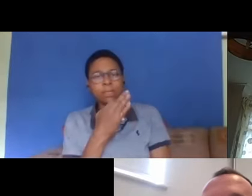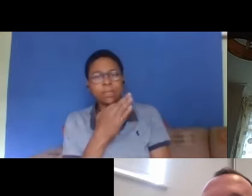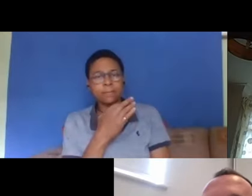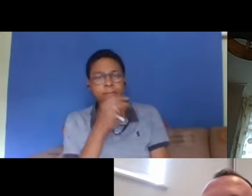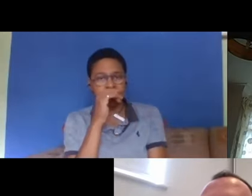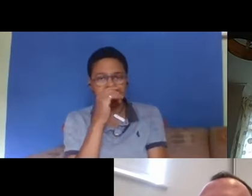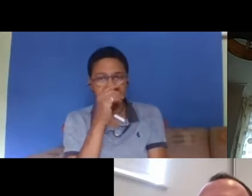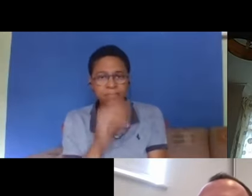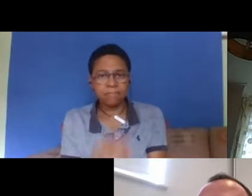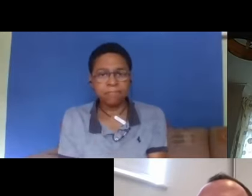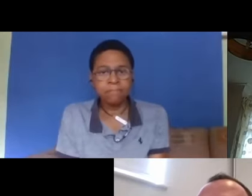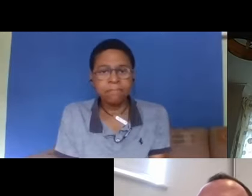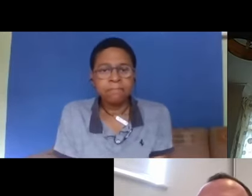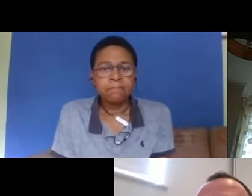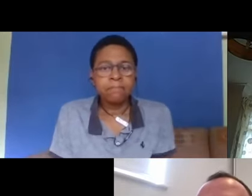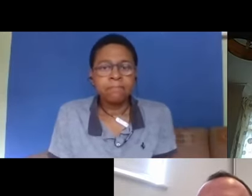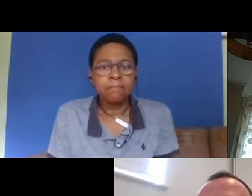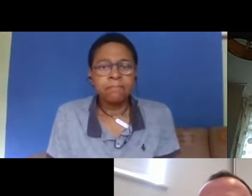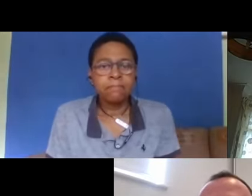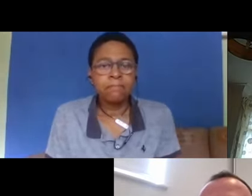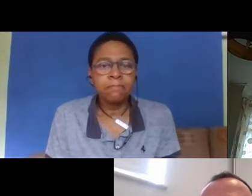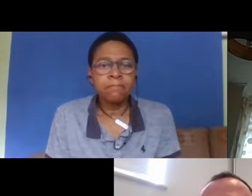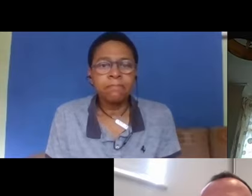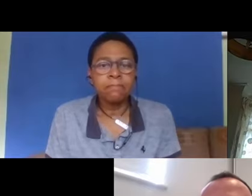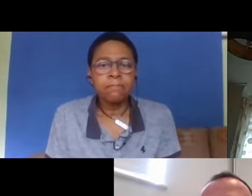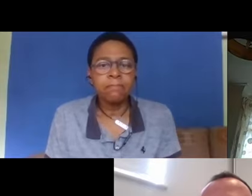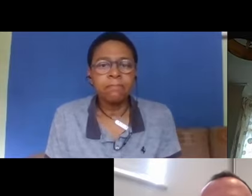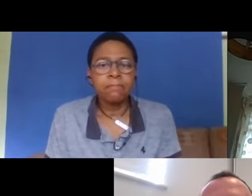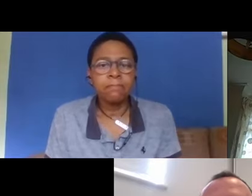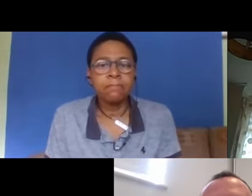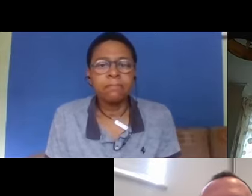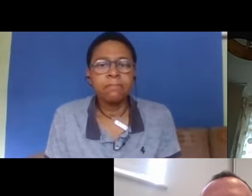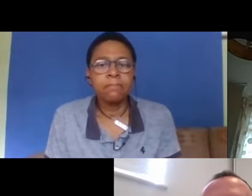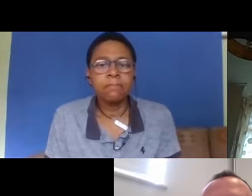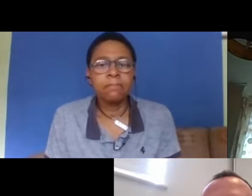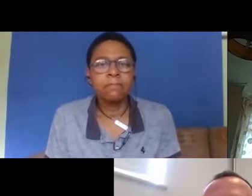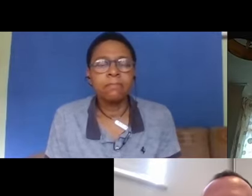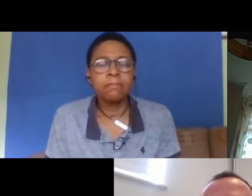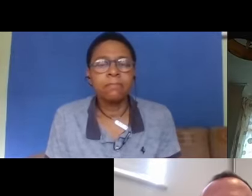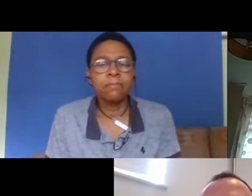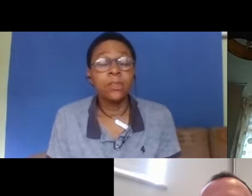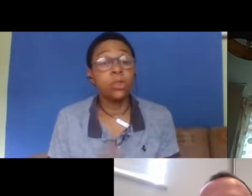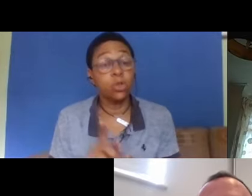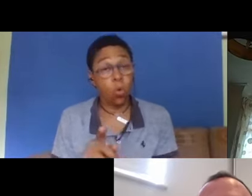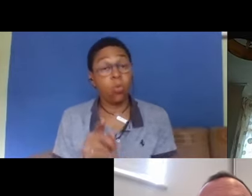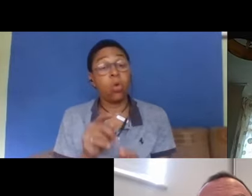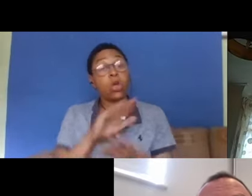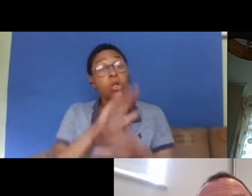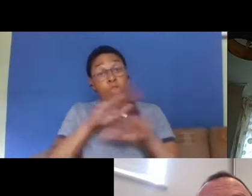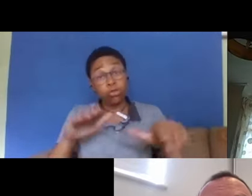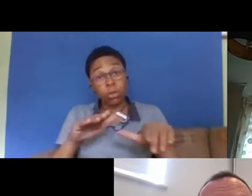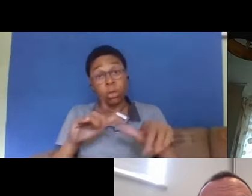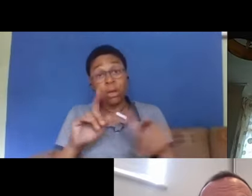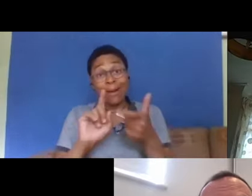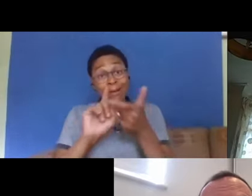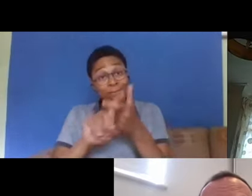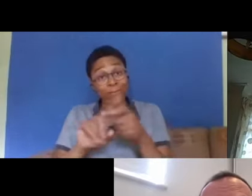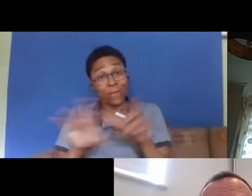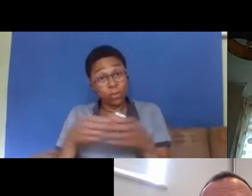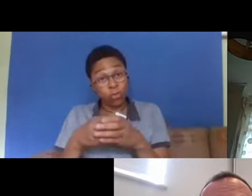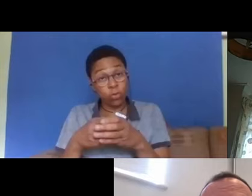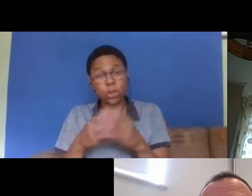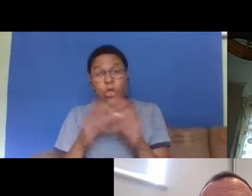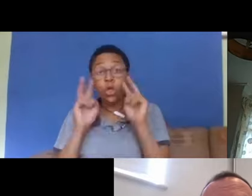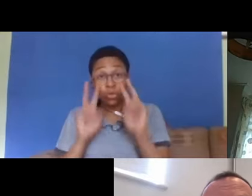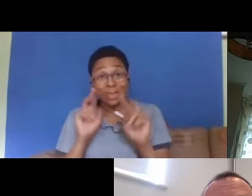So the idea of groups, of those children being in fixed groups, appears in various different pieces of